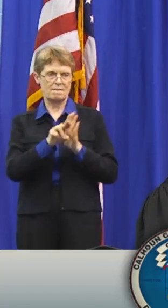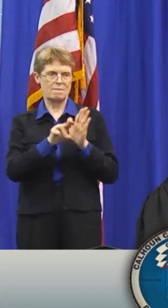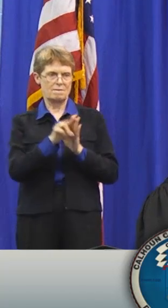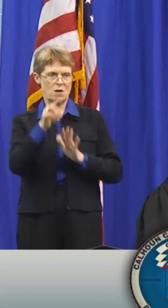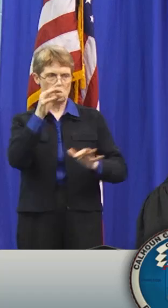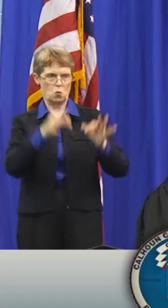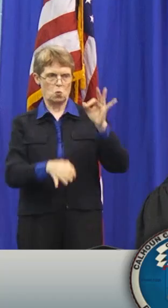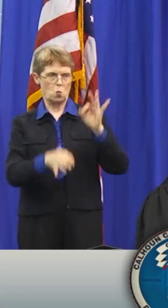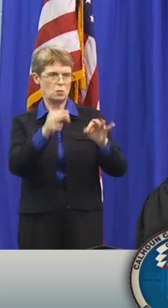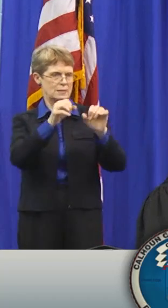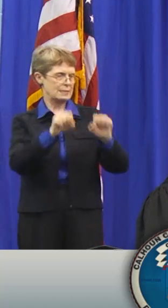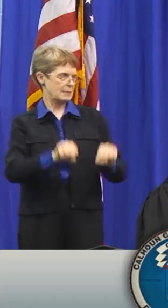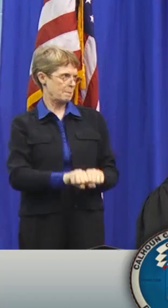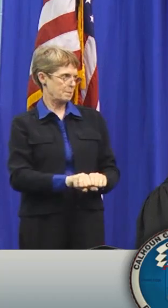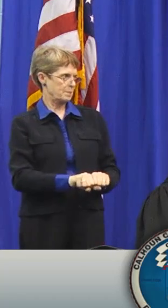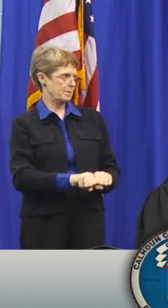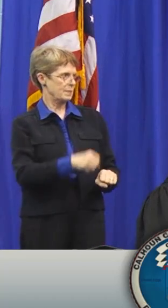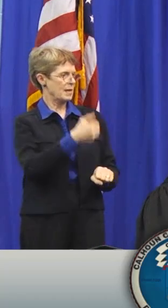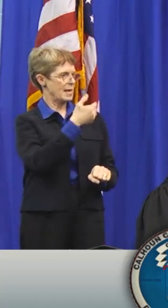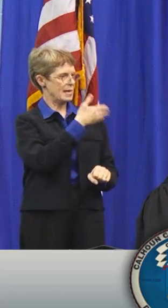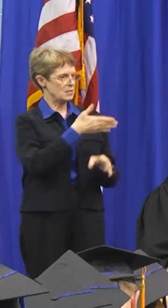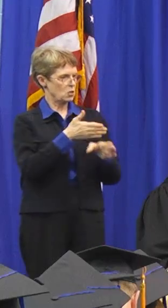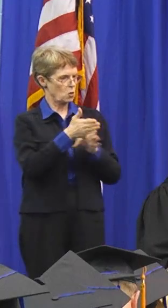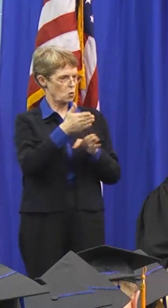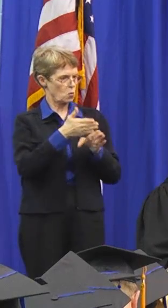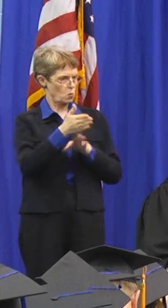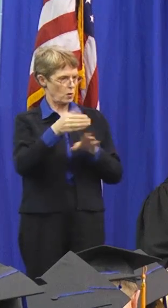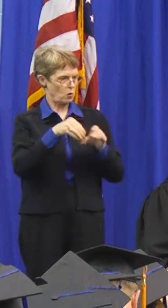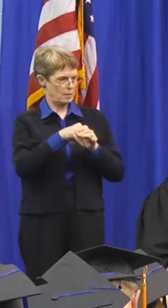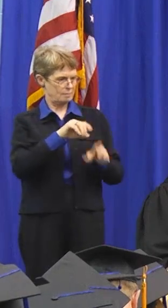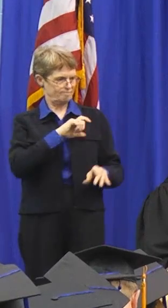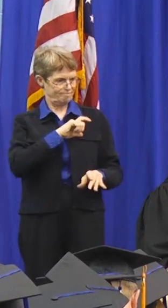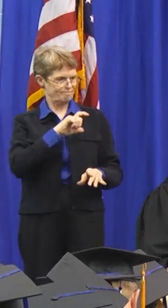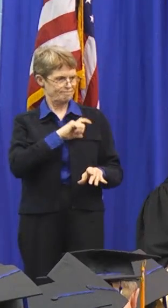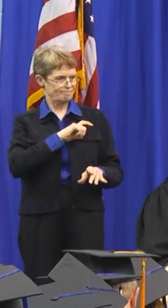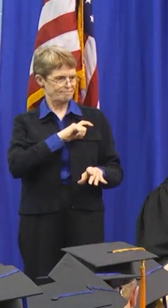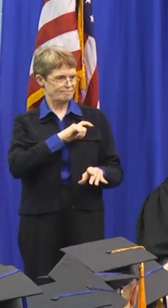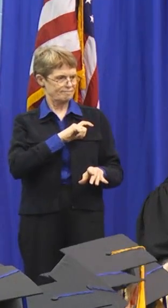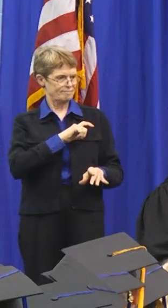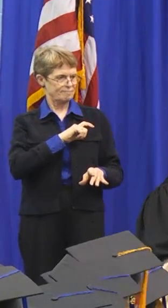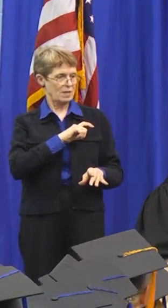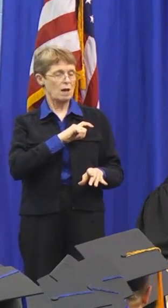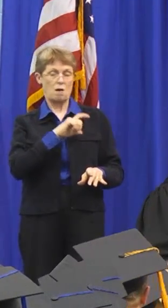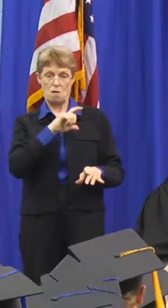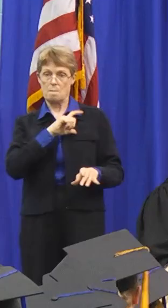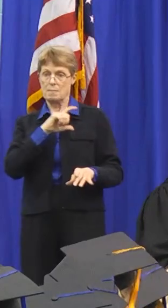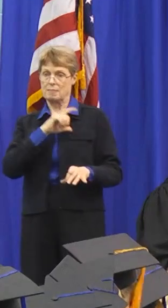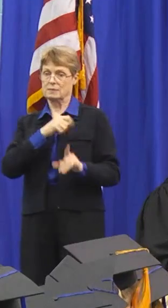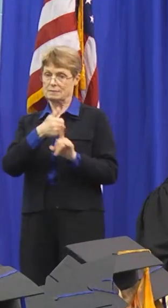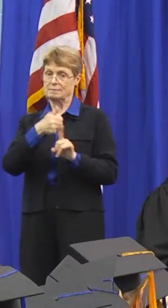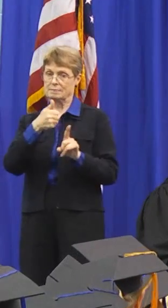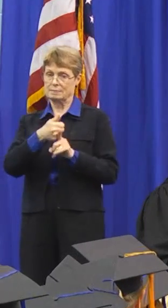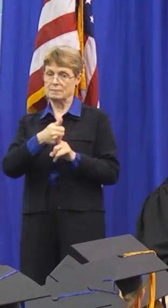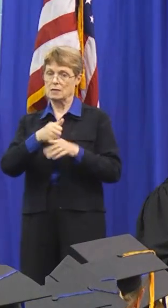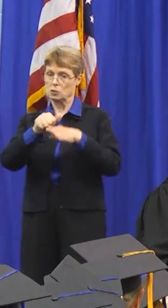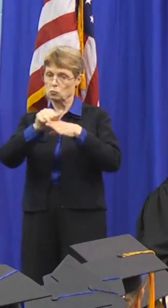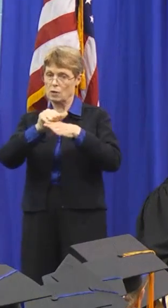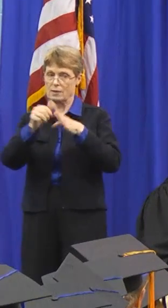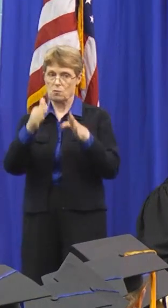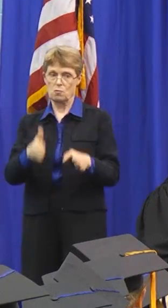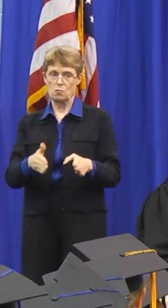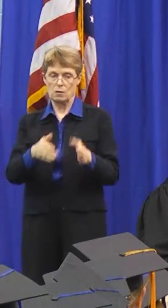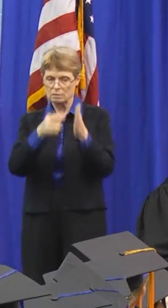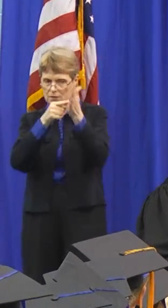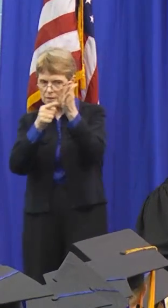System. His career in law enforcement includes positions as police officer, police trainer,